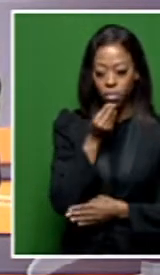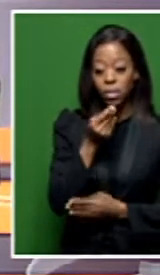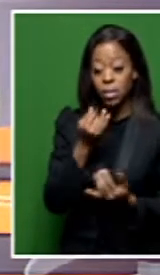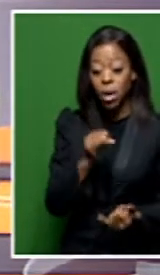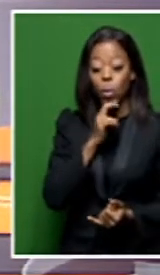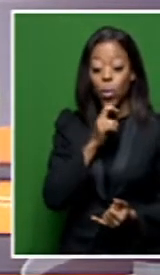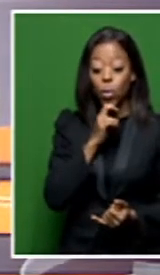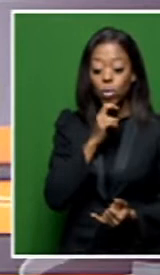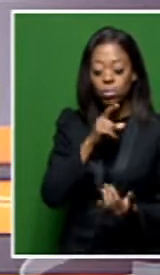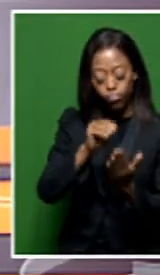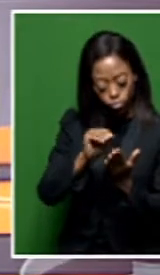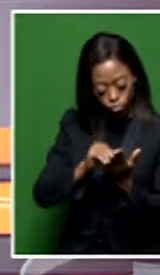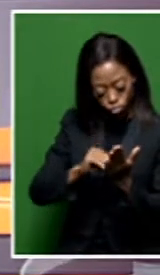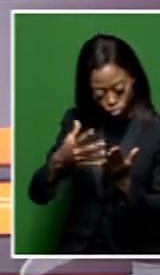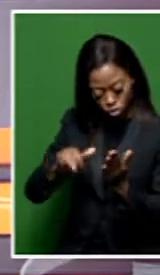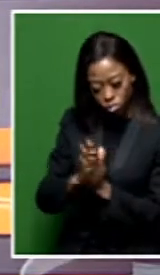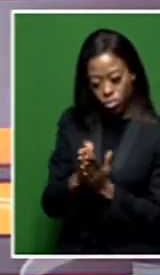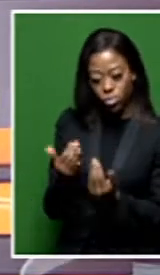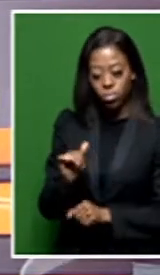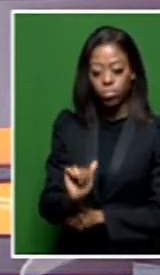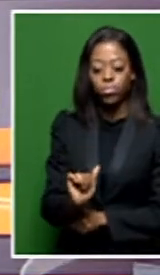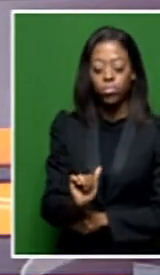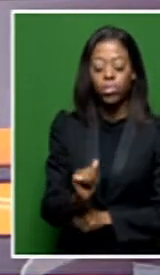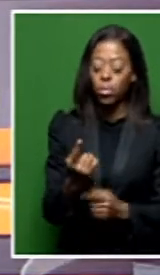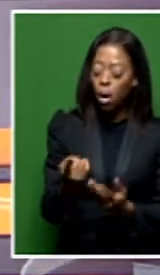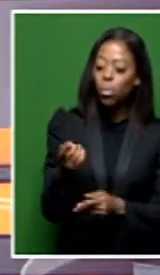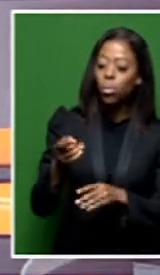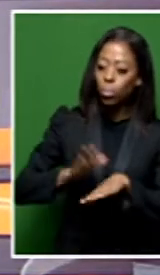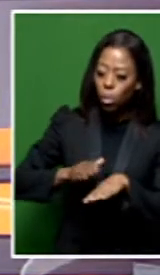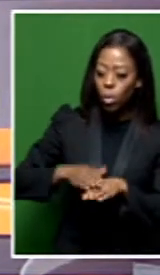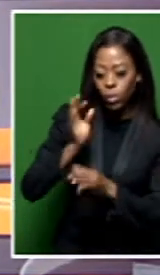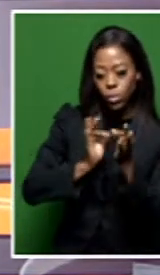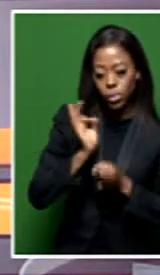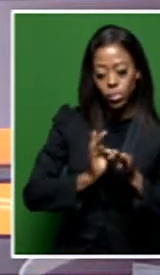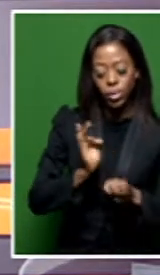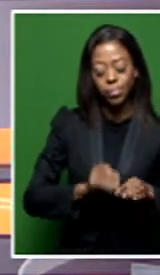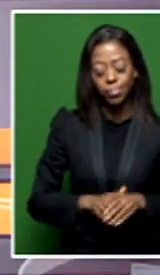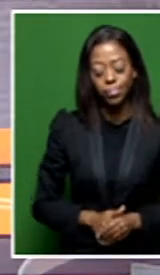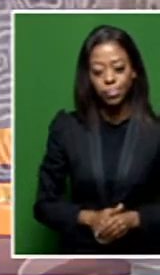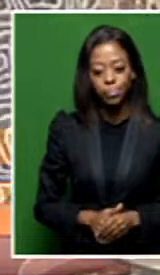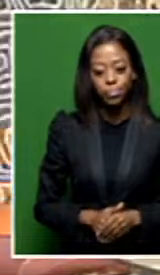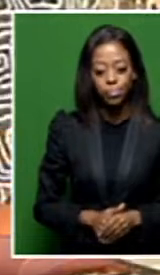this book. Let's now have a look at the conversation she had with Morning Live producer Ikhomotseng.